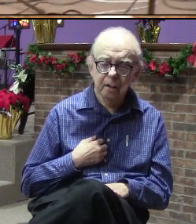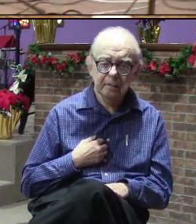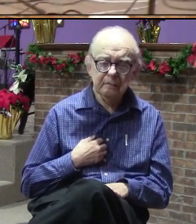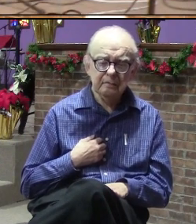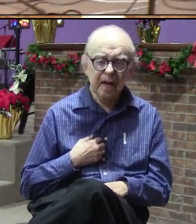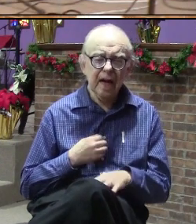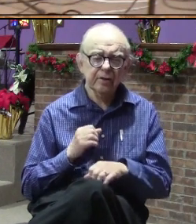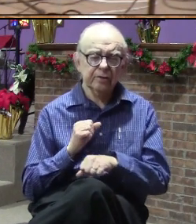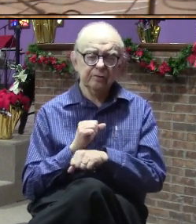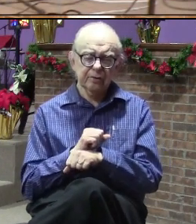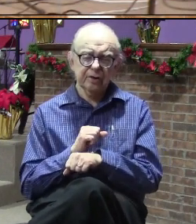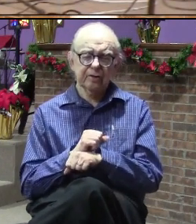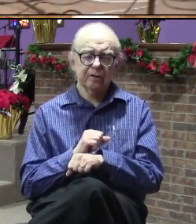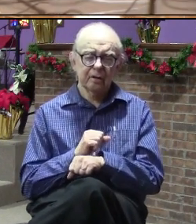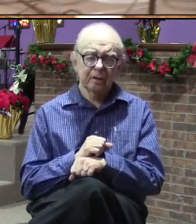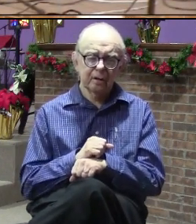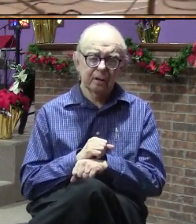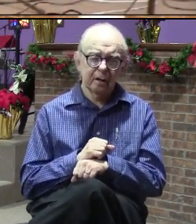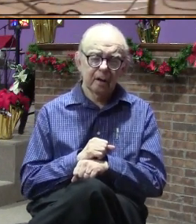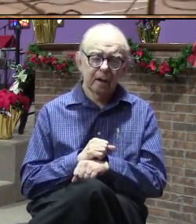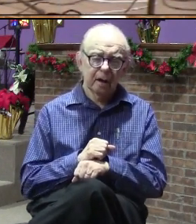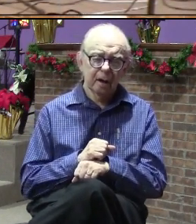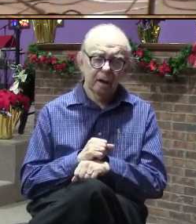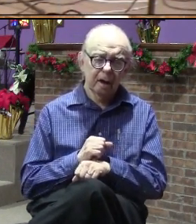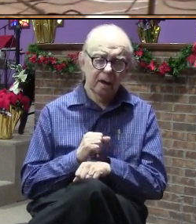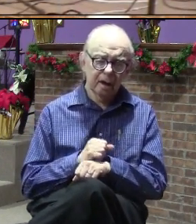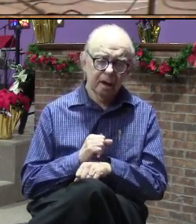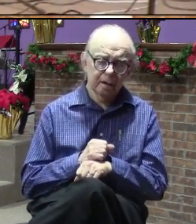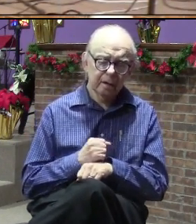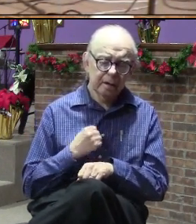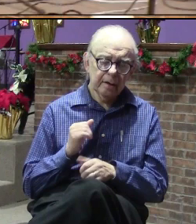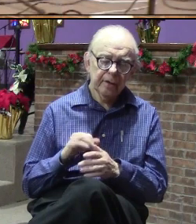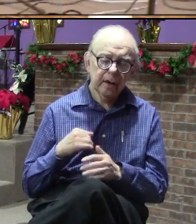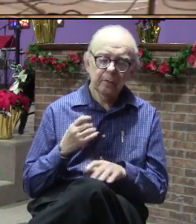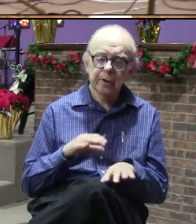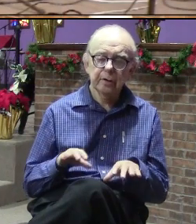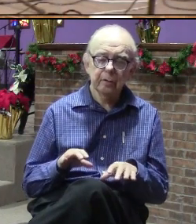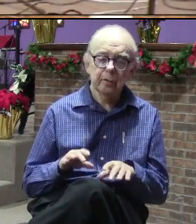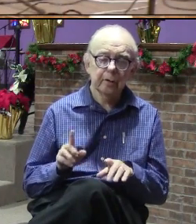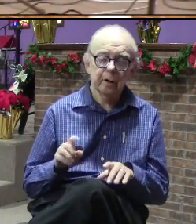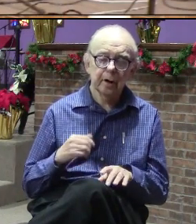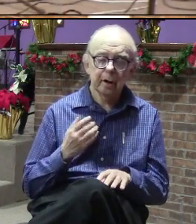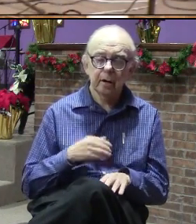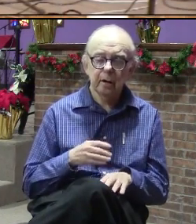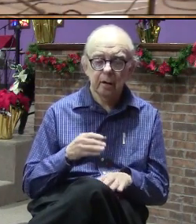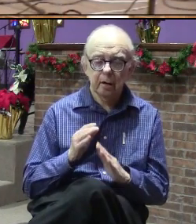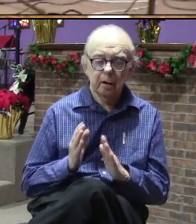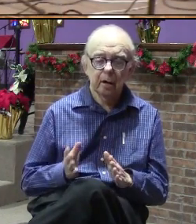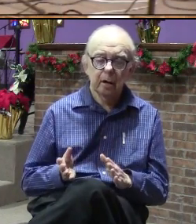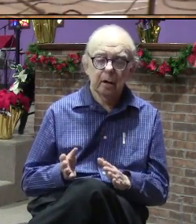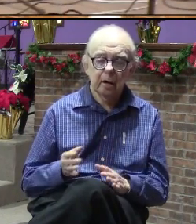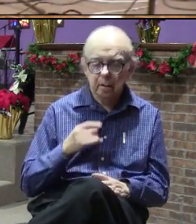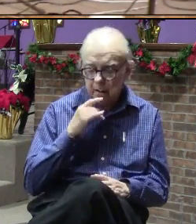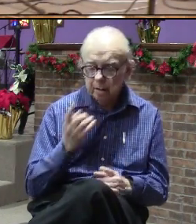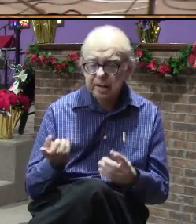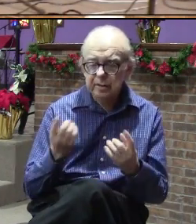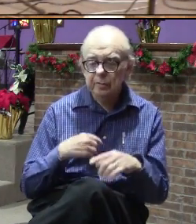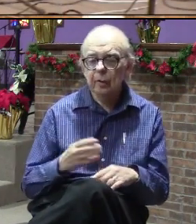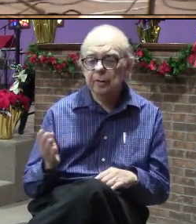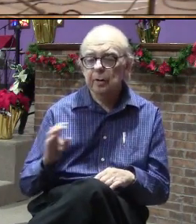tradition. I call it a habit. Tradition that we do, okay, at our house. All of our kids come over Christmas Eve,